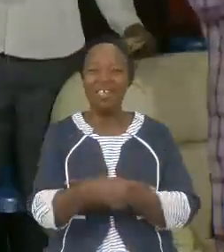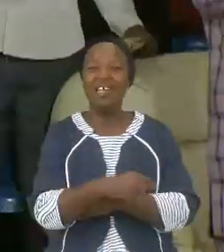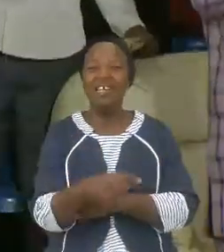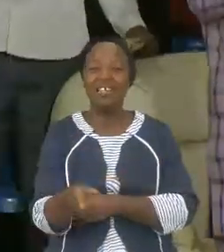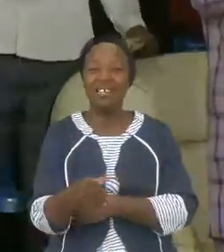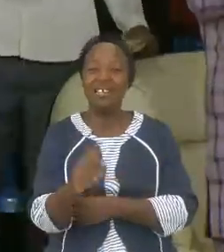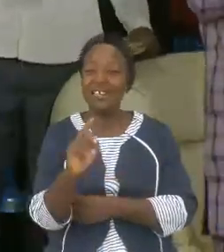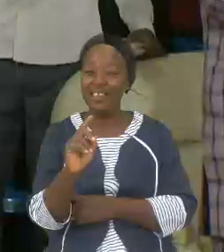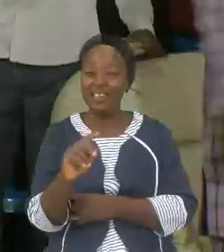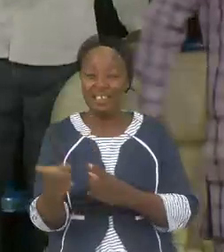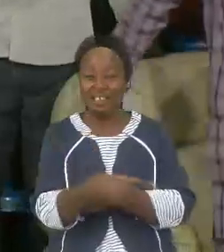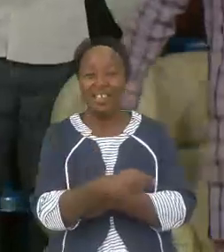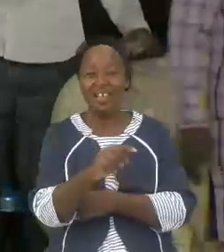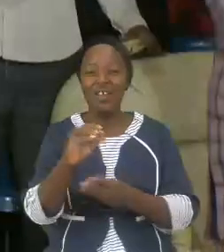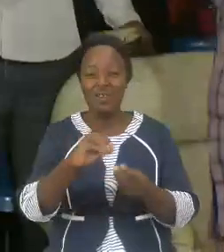number six.